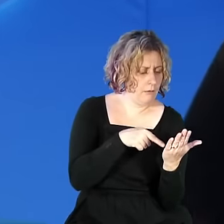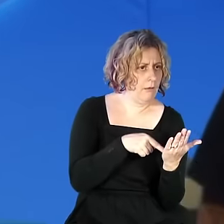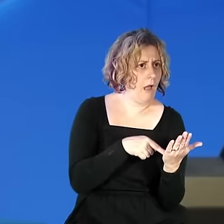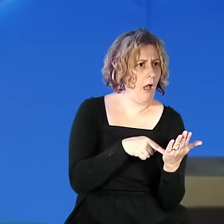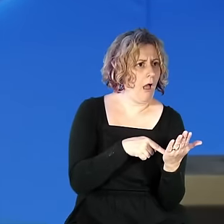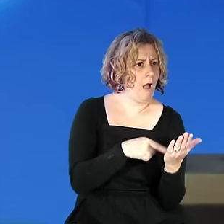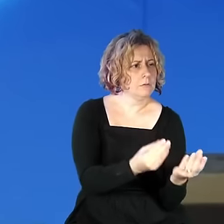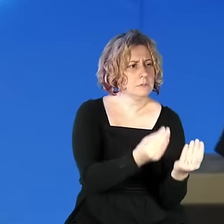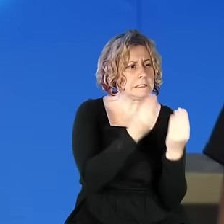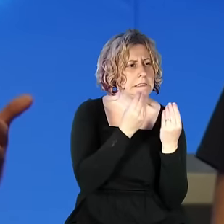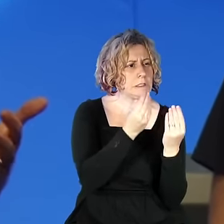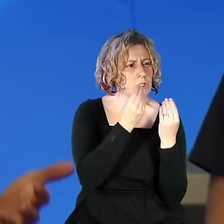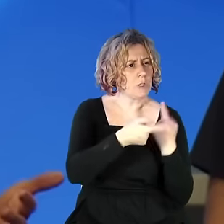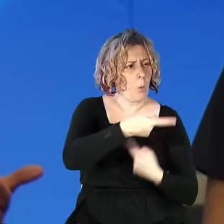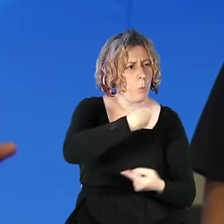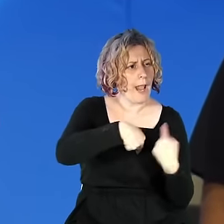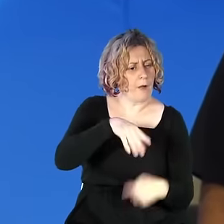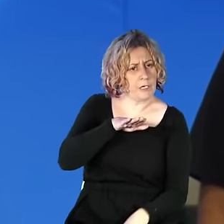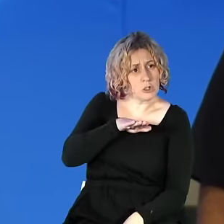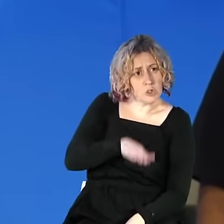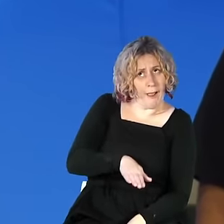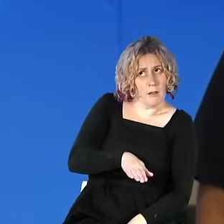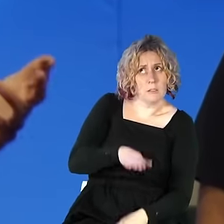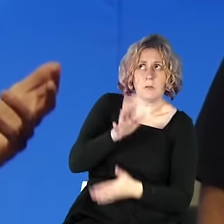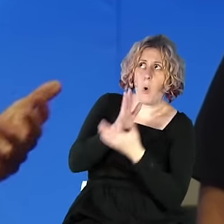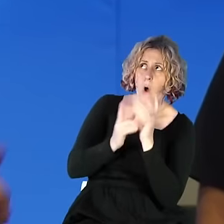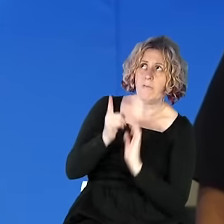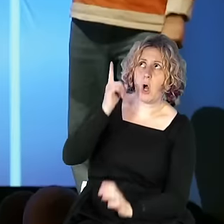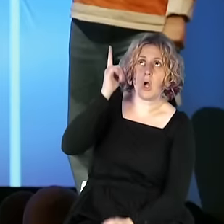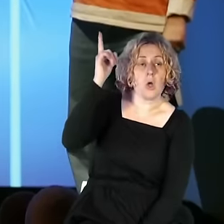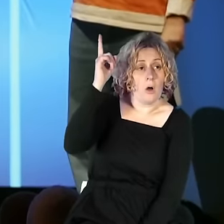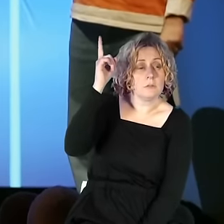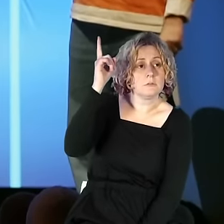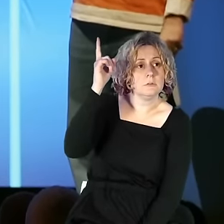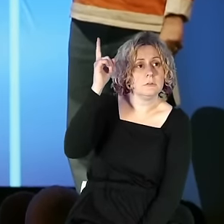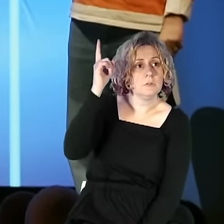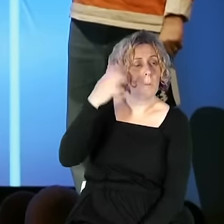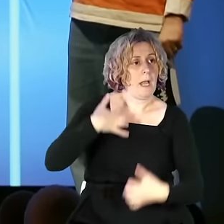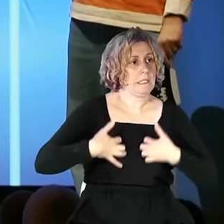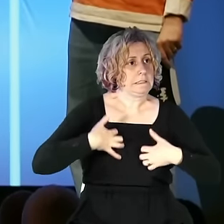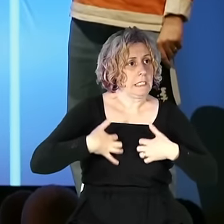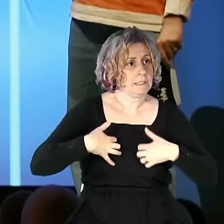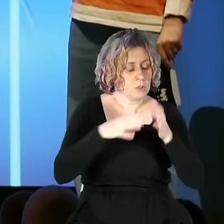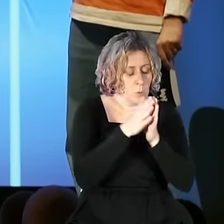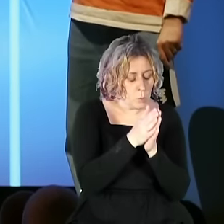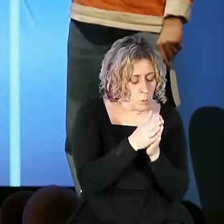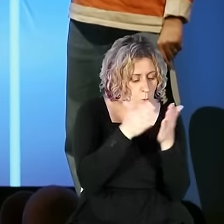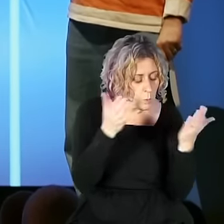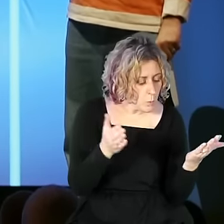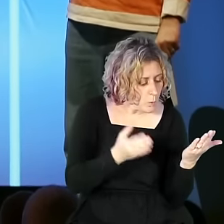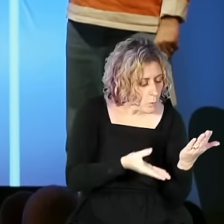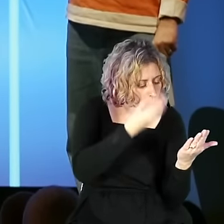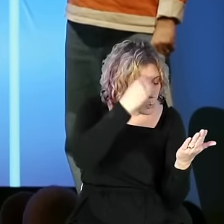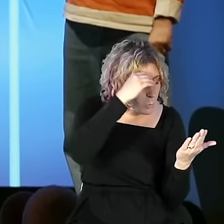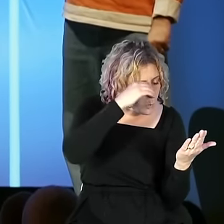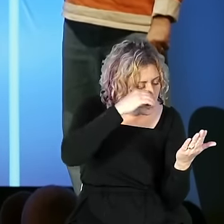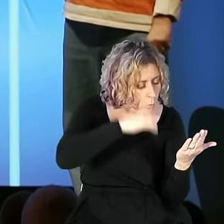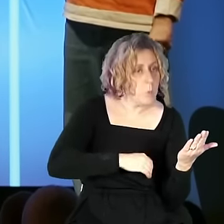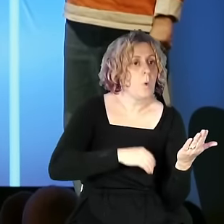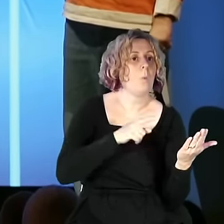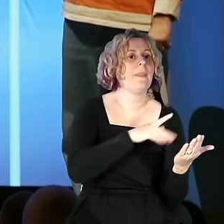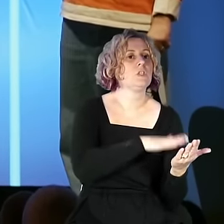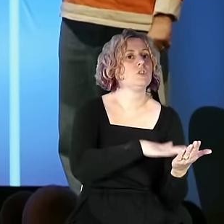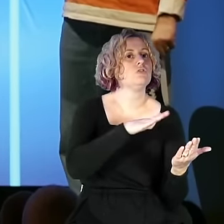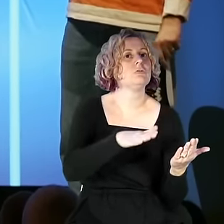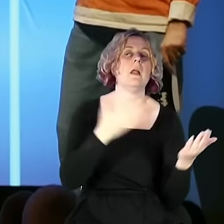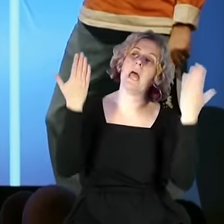God. And I'm really excited to open that book up and to get that taught and to be looking at that with the children. And then in the